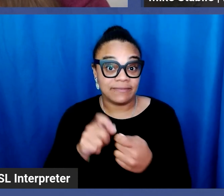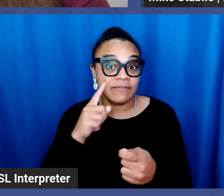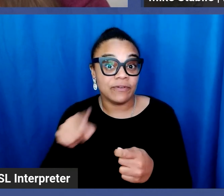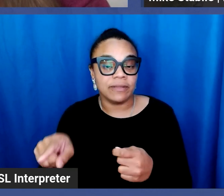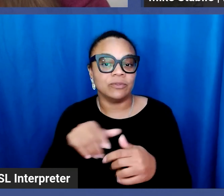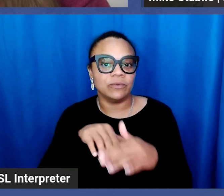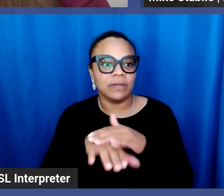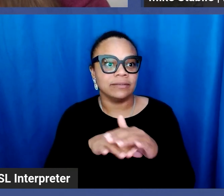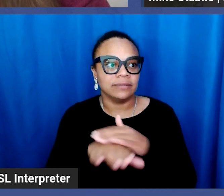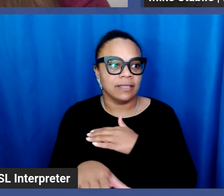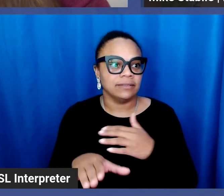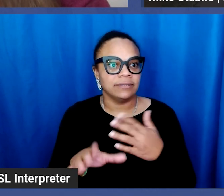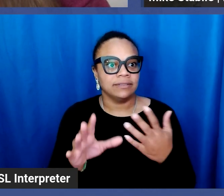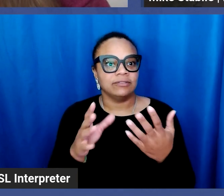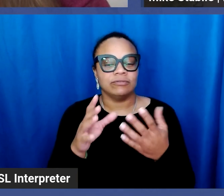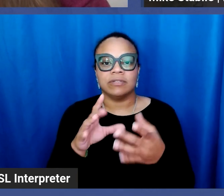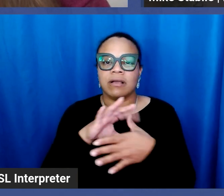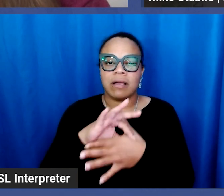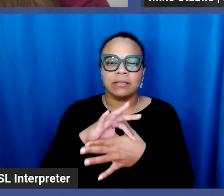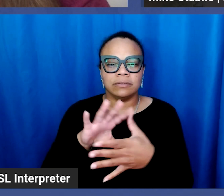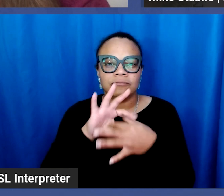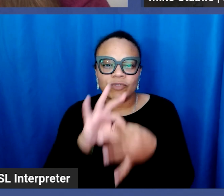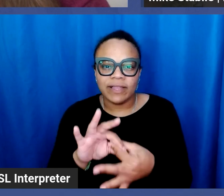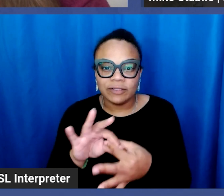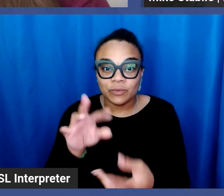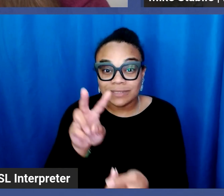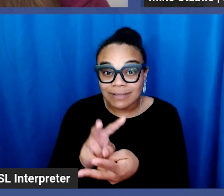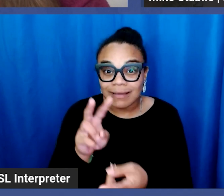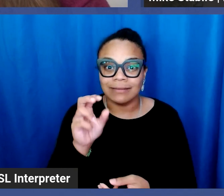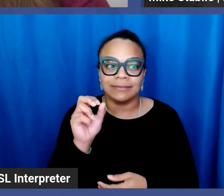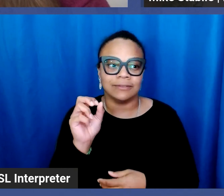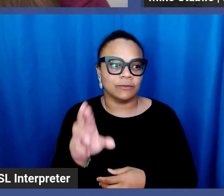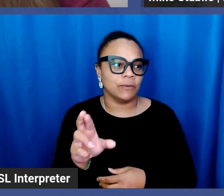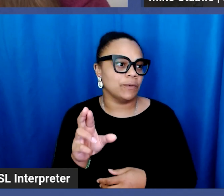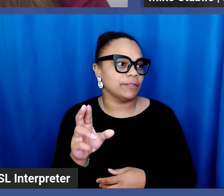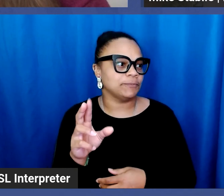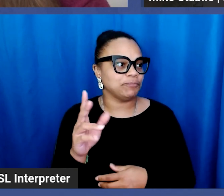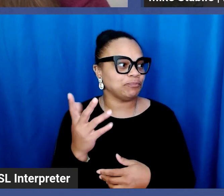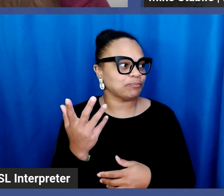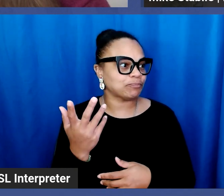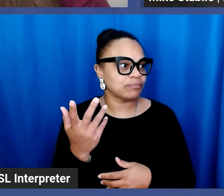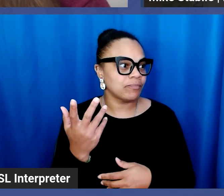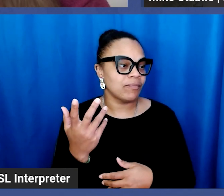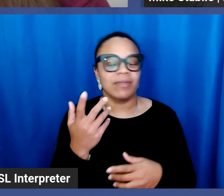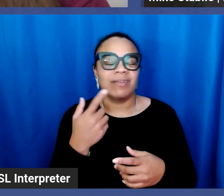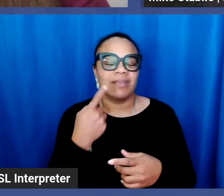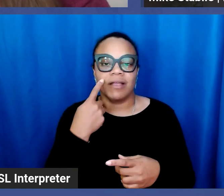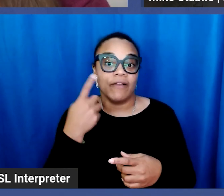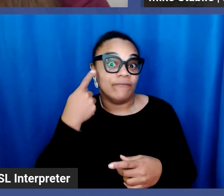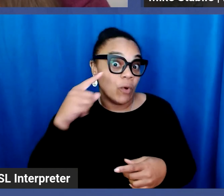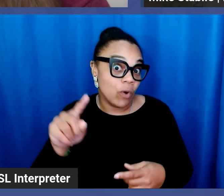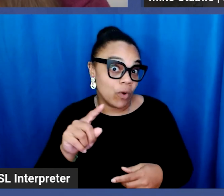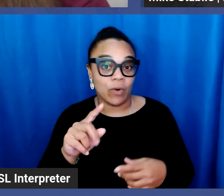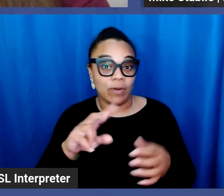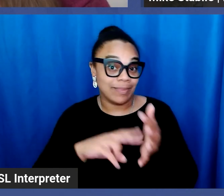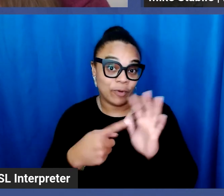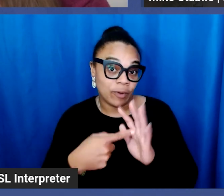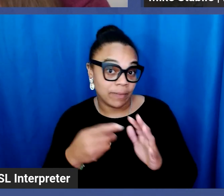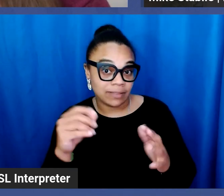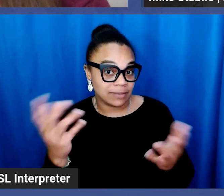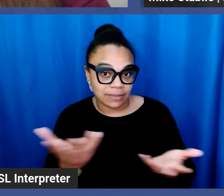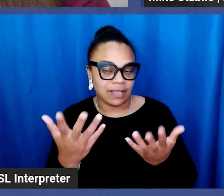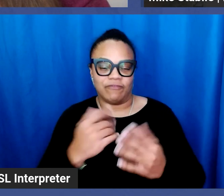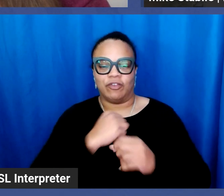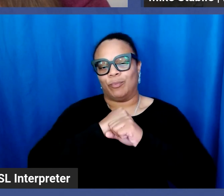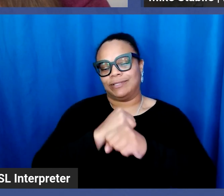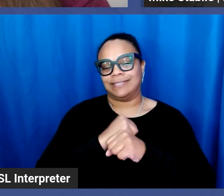content, sex-related content, and in the name of sort of protecting minors. And so what we've seen is